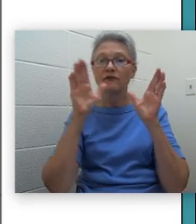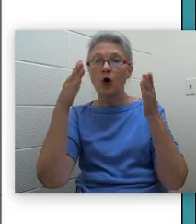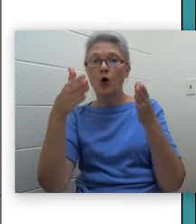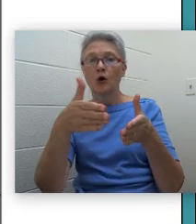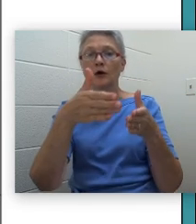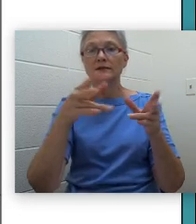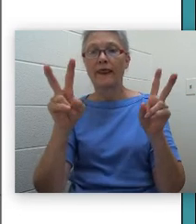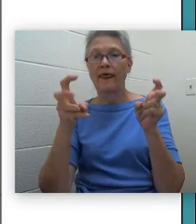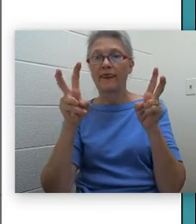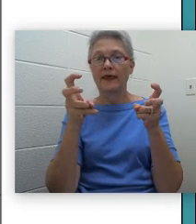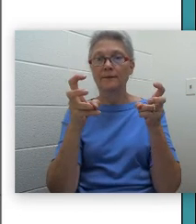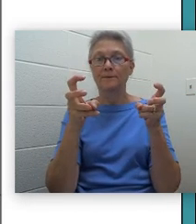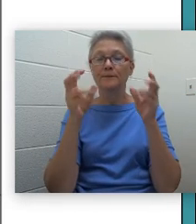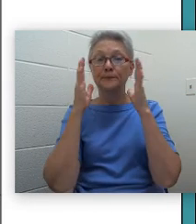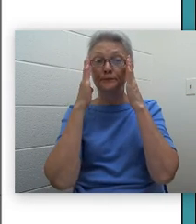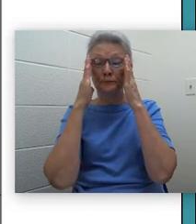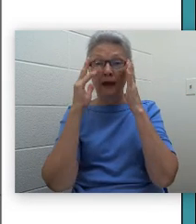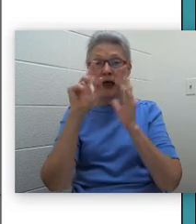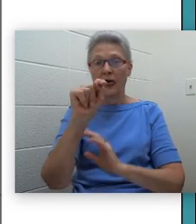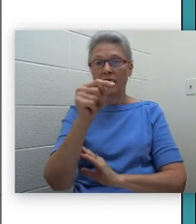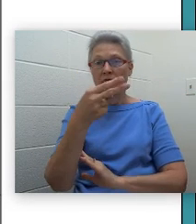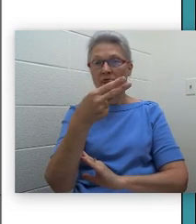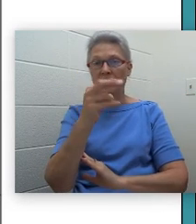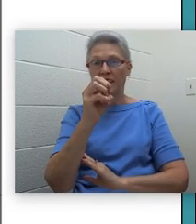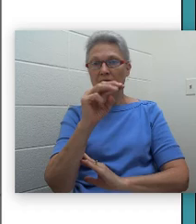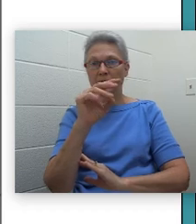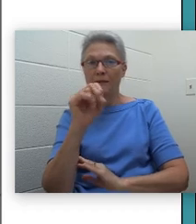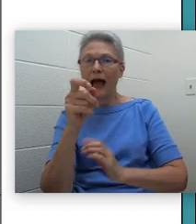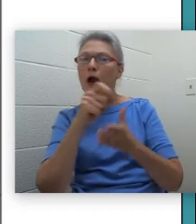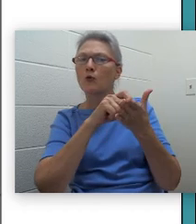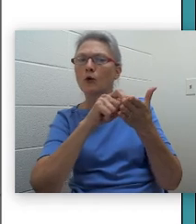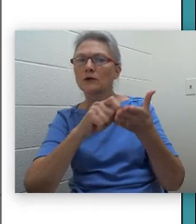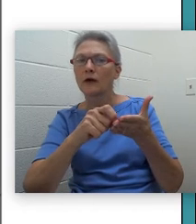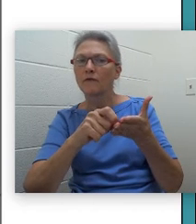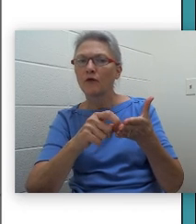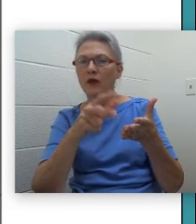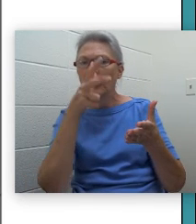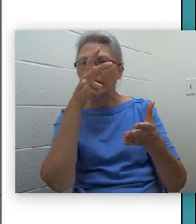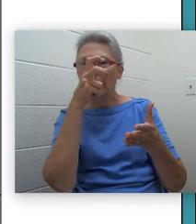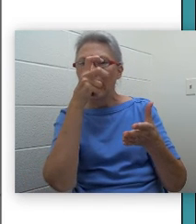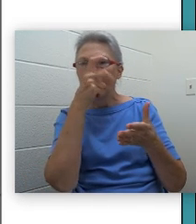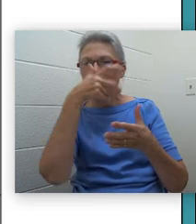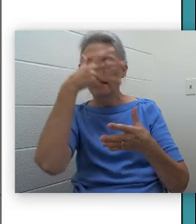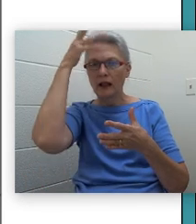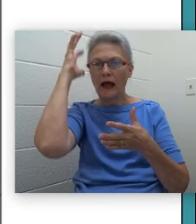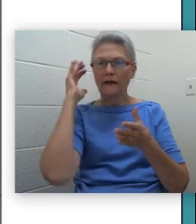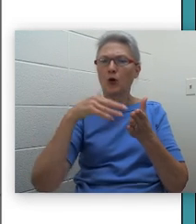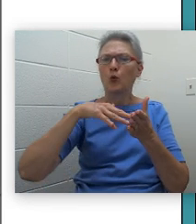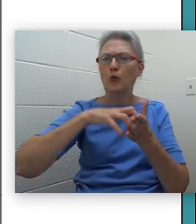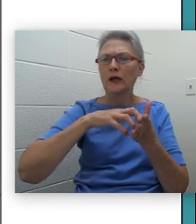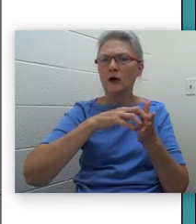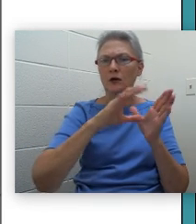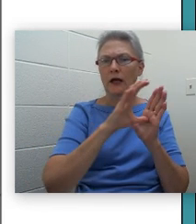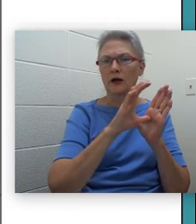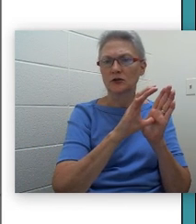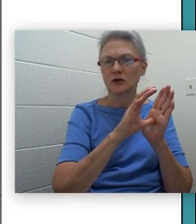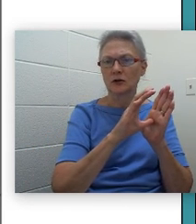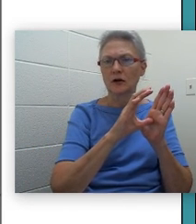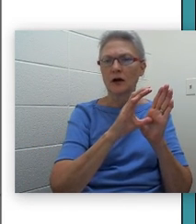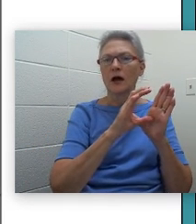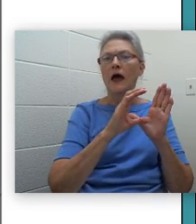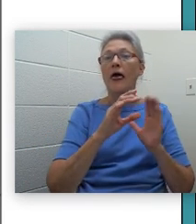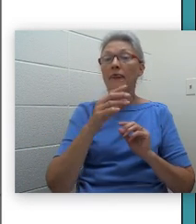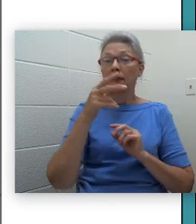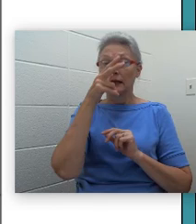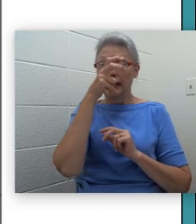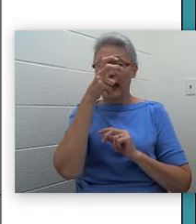in on the theme. I wrote down a theme for the gnat and the lion. It says, The weaker character, the Gnat, is prideful